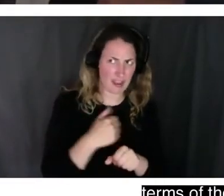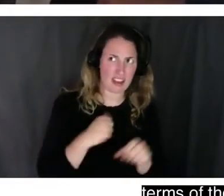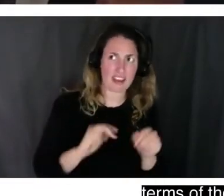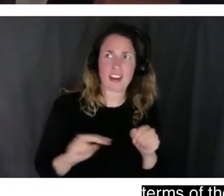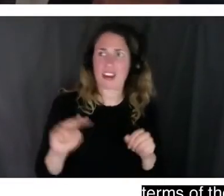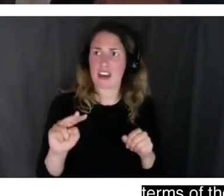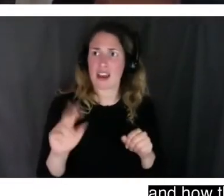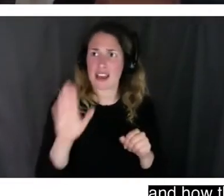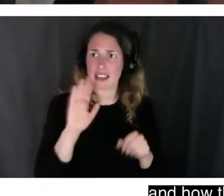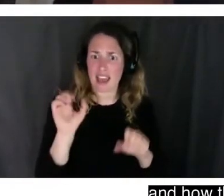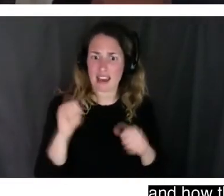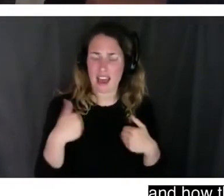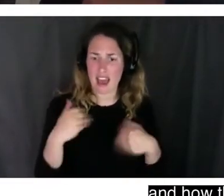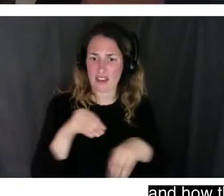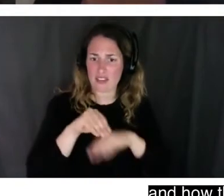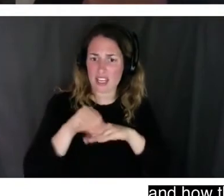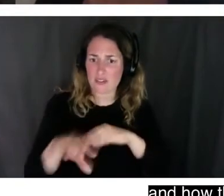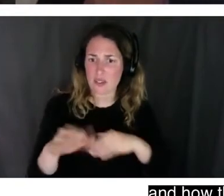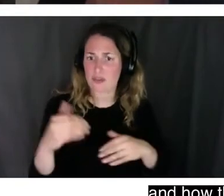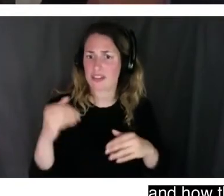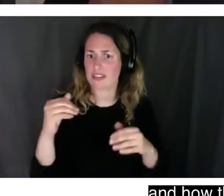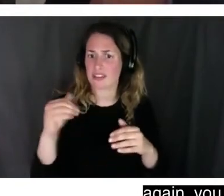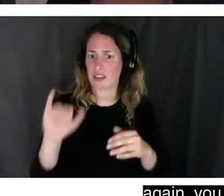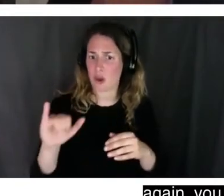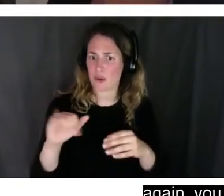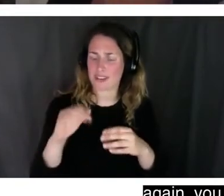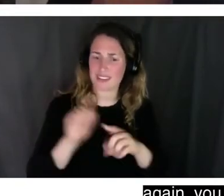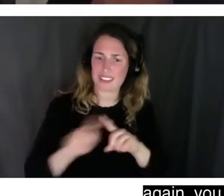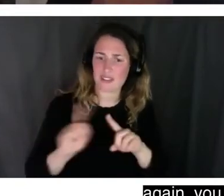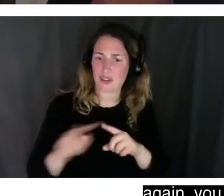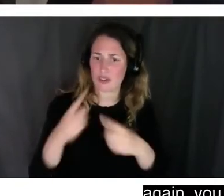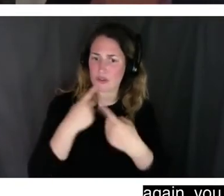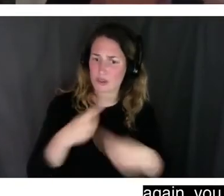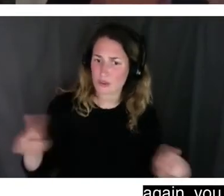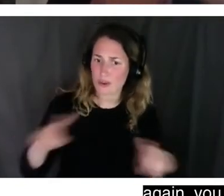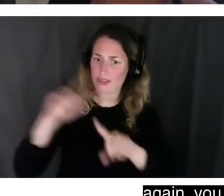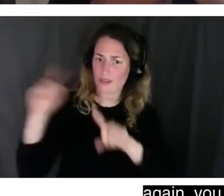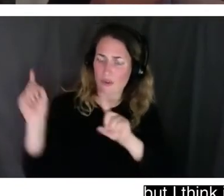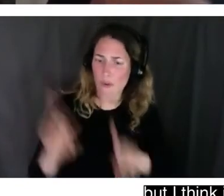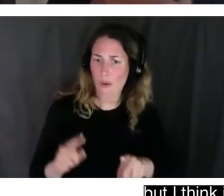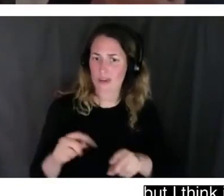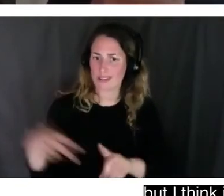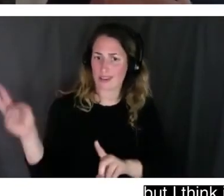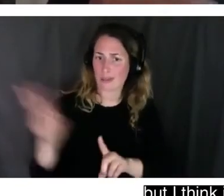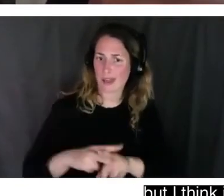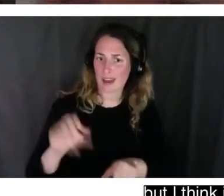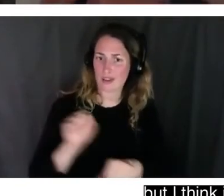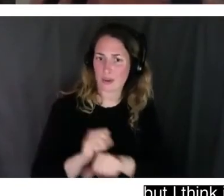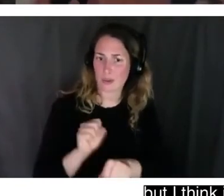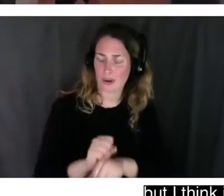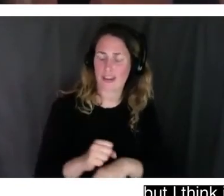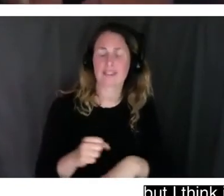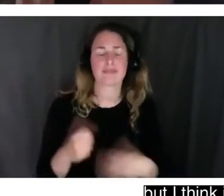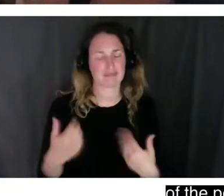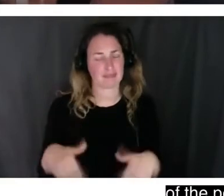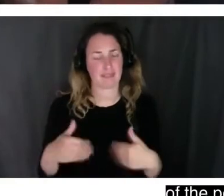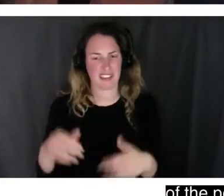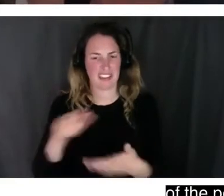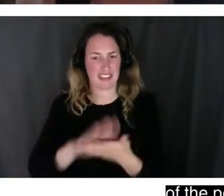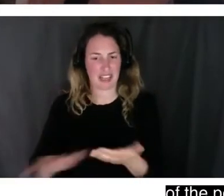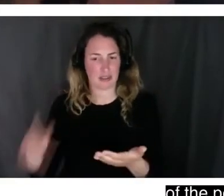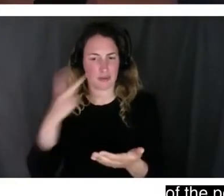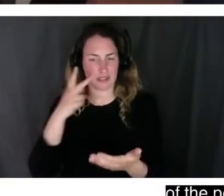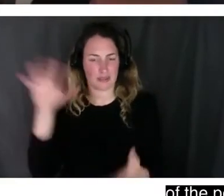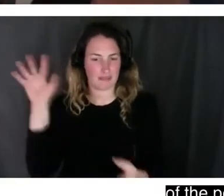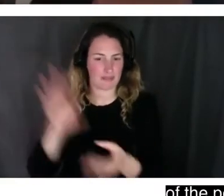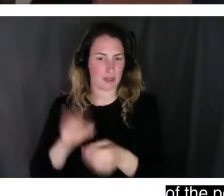these directives and how they're applied. And I know that, again, you being modest, you won't say it, but I think it's so important that you're one of the people